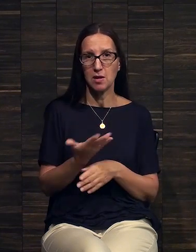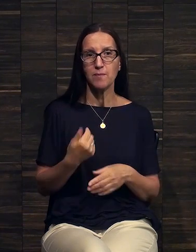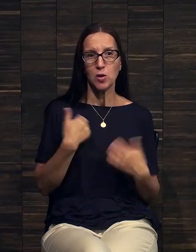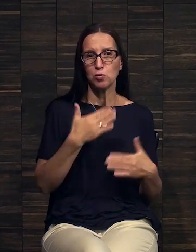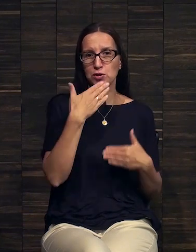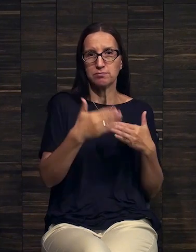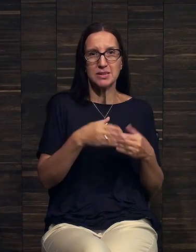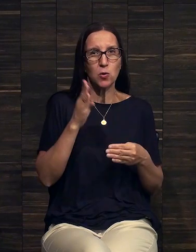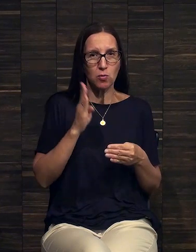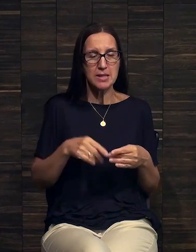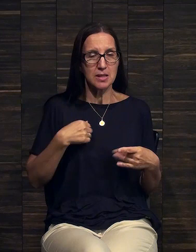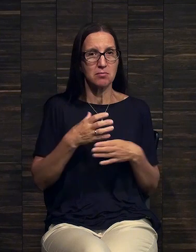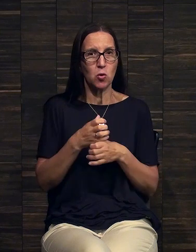these